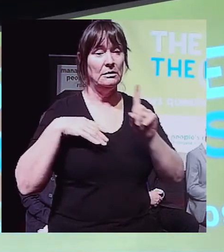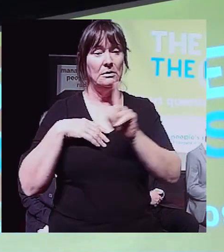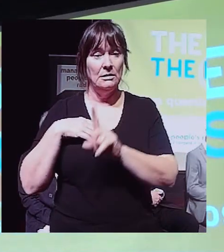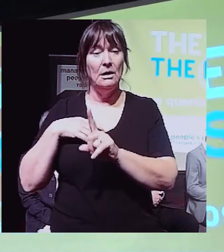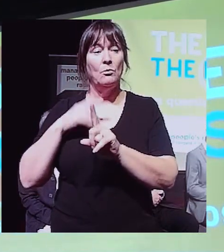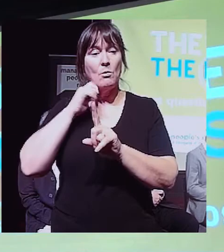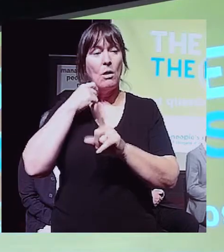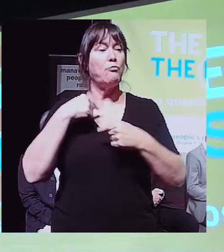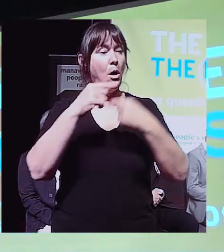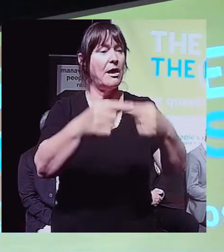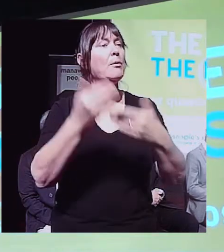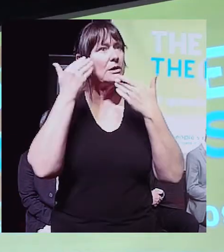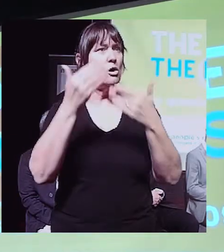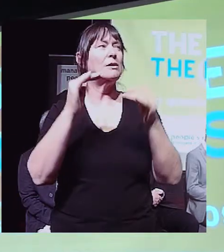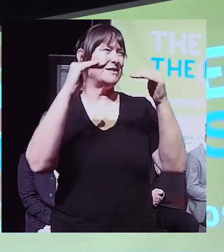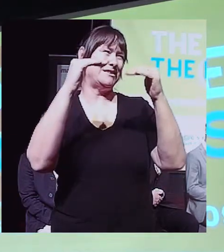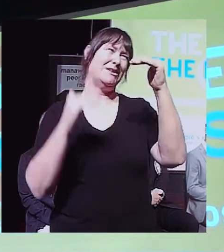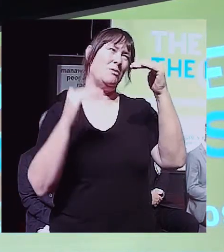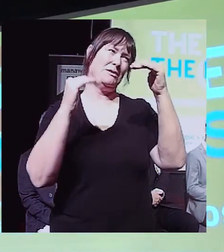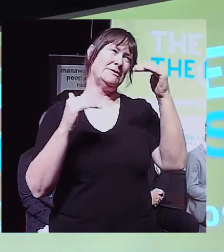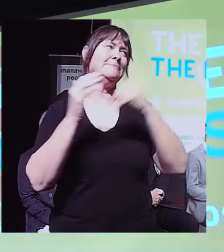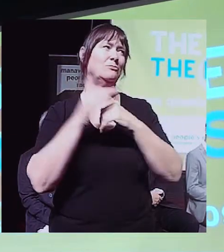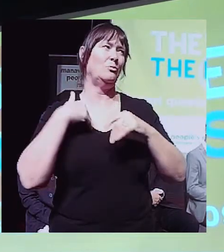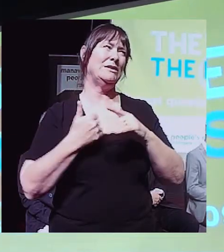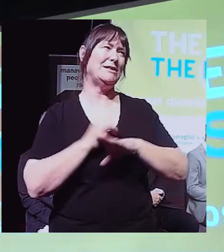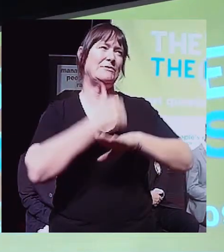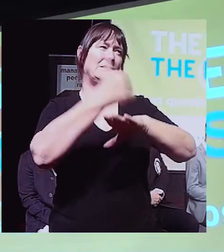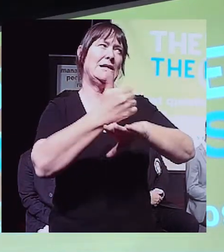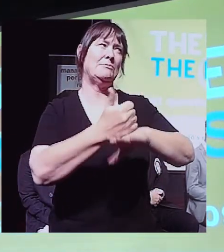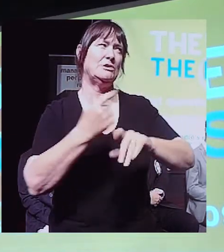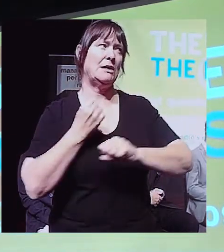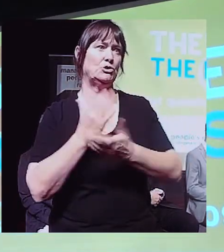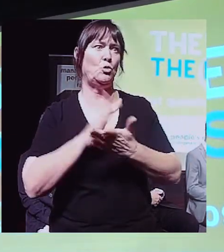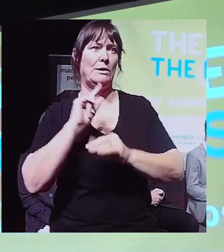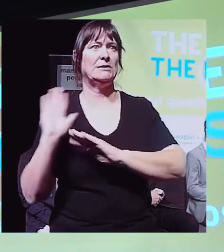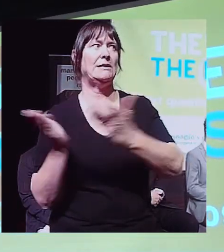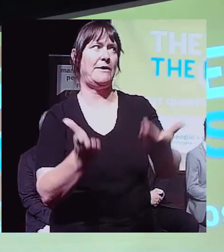that there is a inequality issue and that initiatives need to be put in place to be able to deliver.